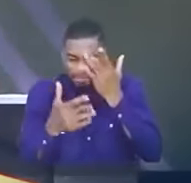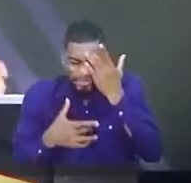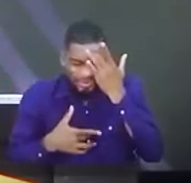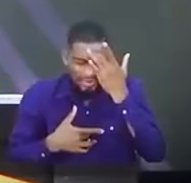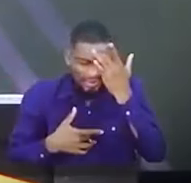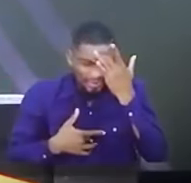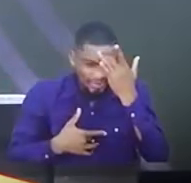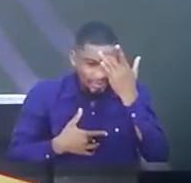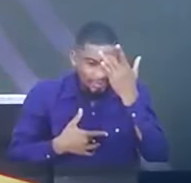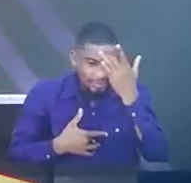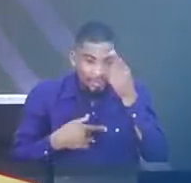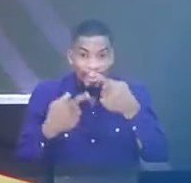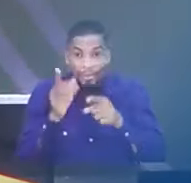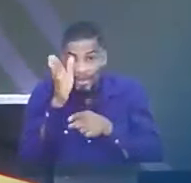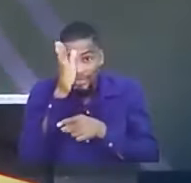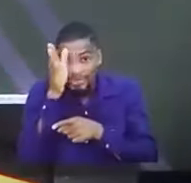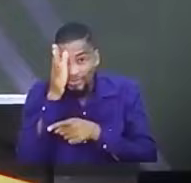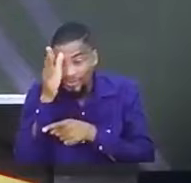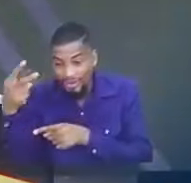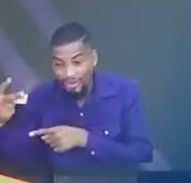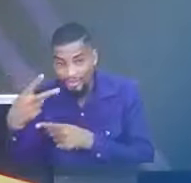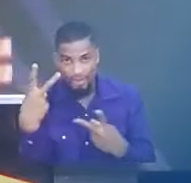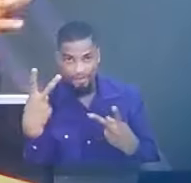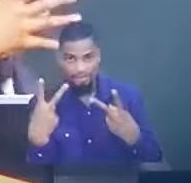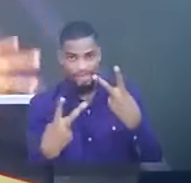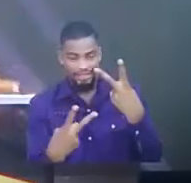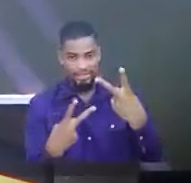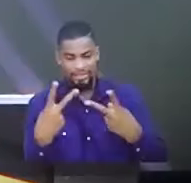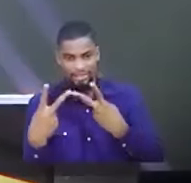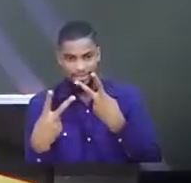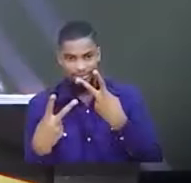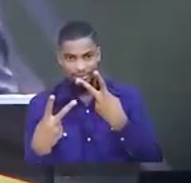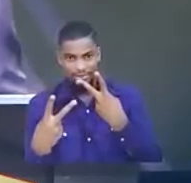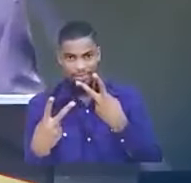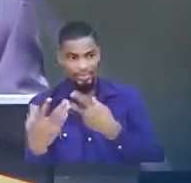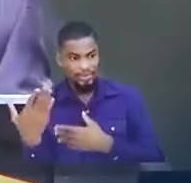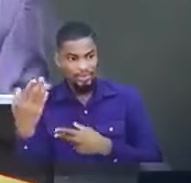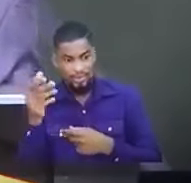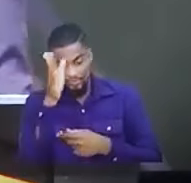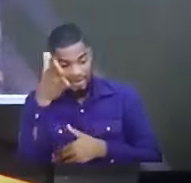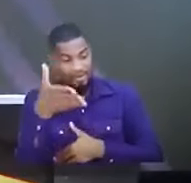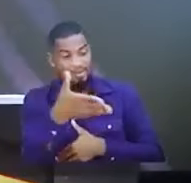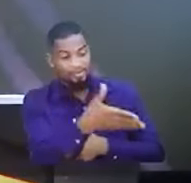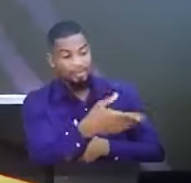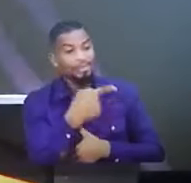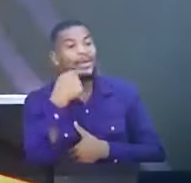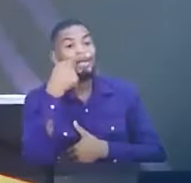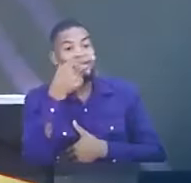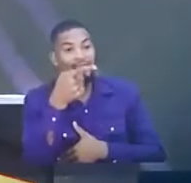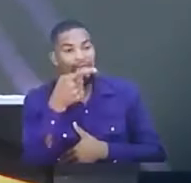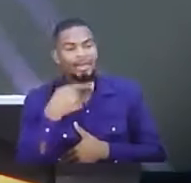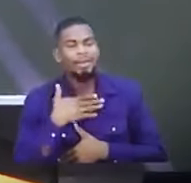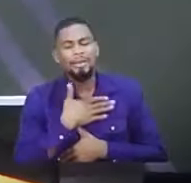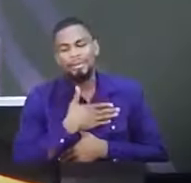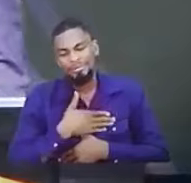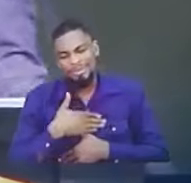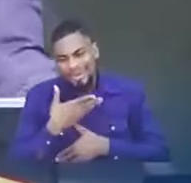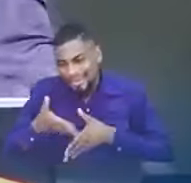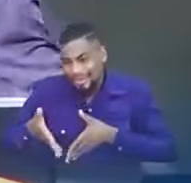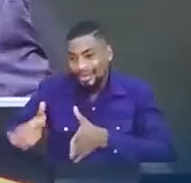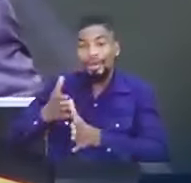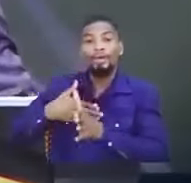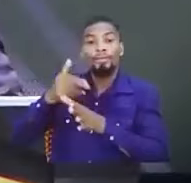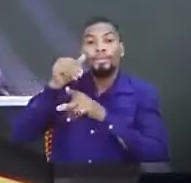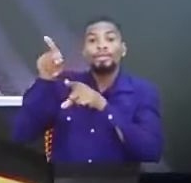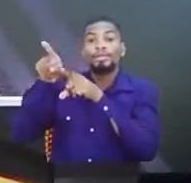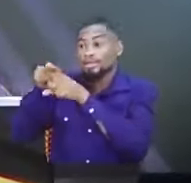come and visit you. When he comes, tell him that let my sister Tamar come and help